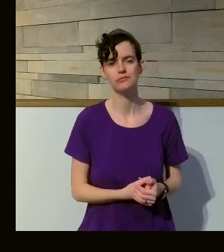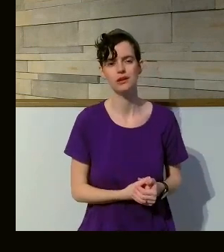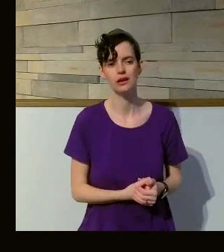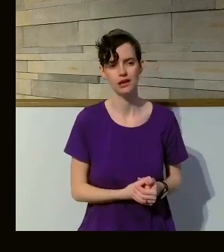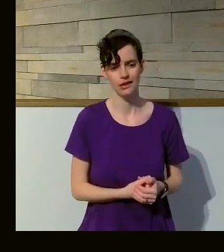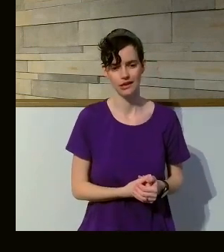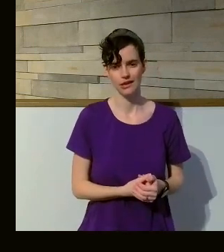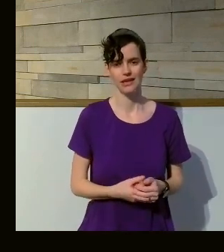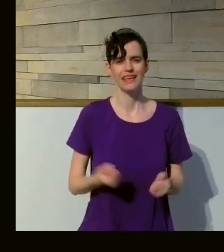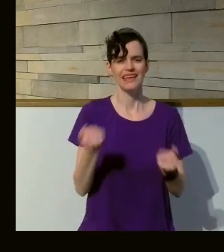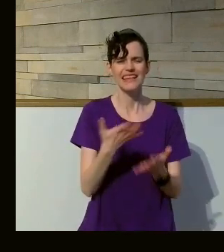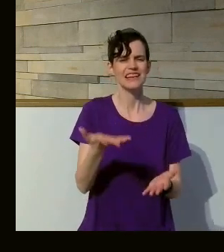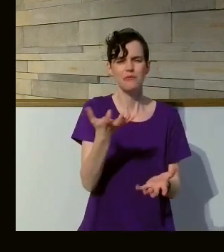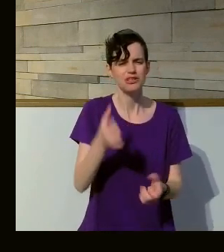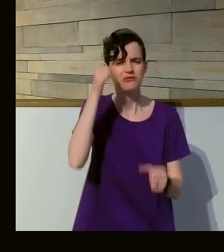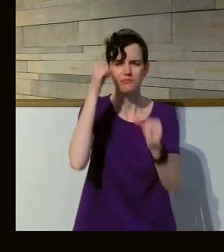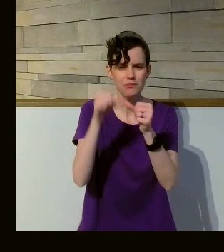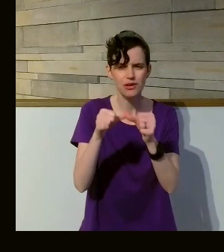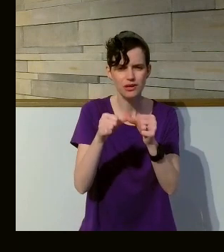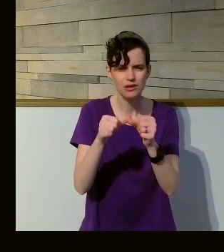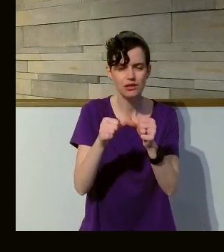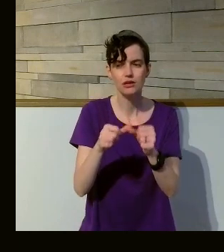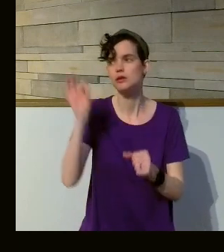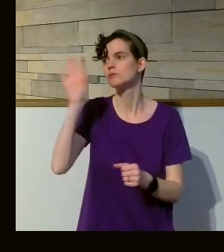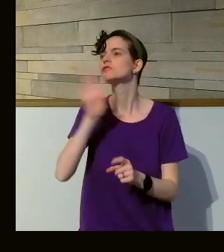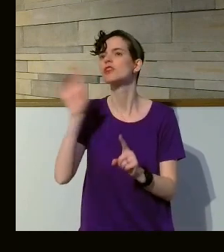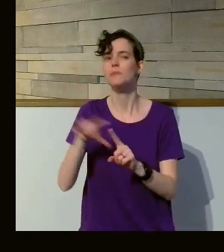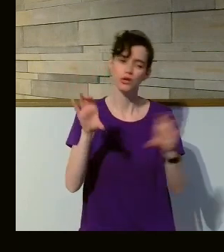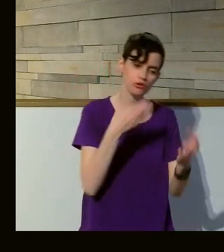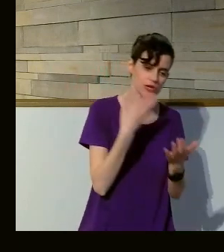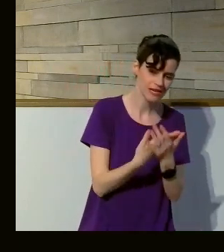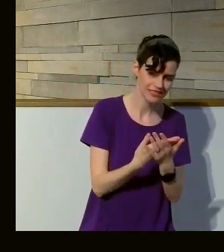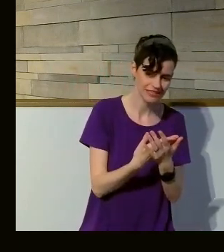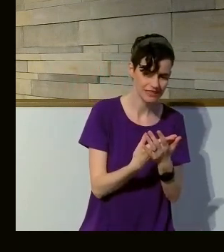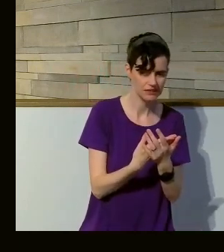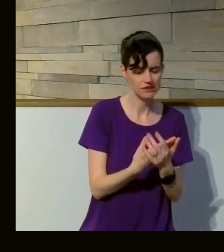there's anything that I want you to take, that's what I want you to take. Preacher preached about doing good.